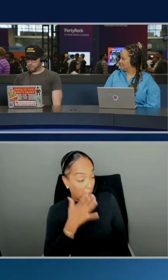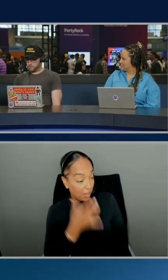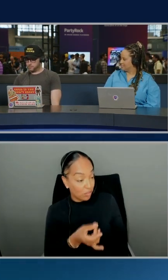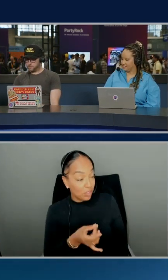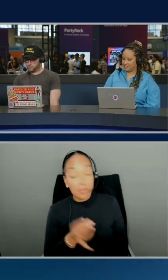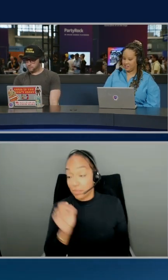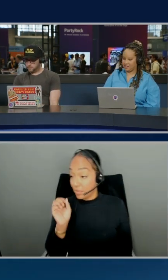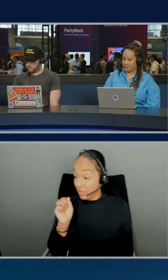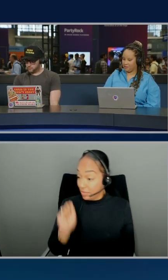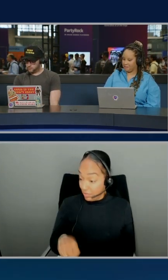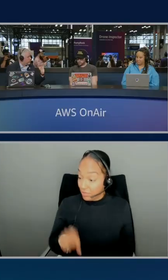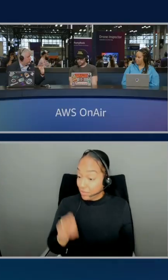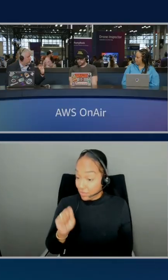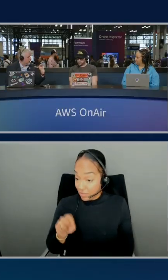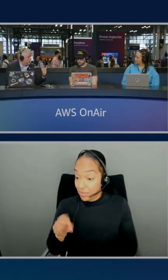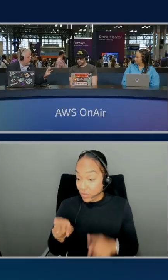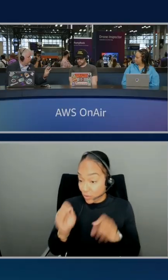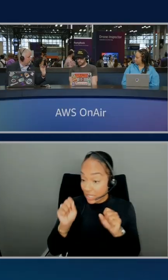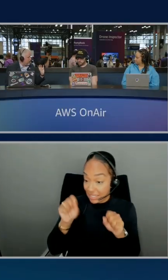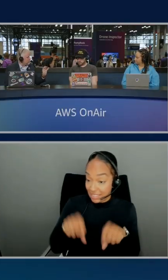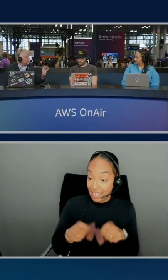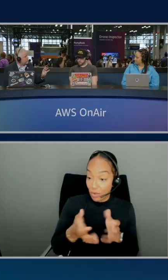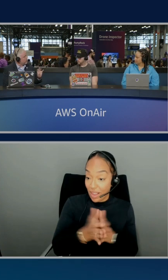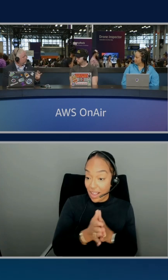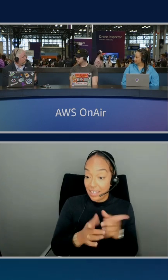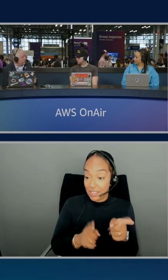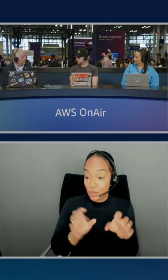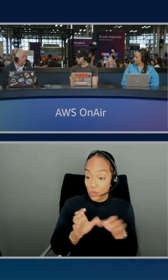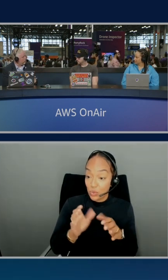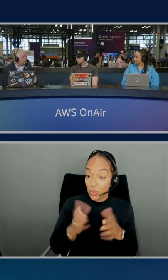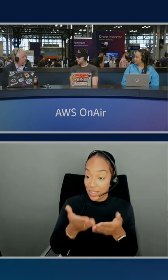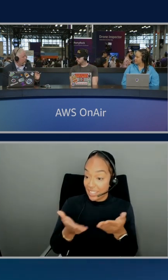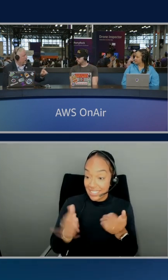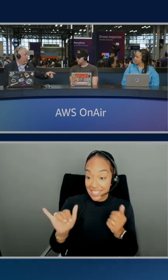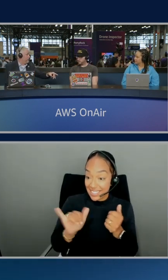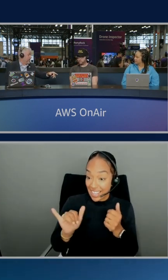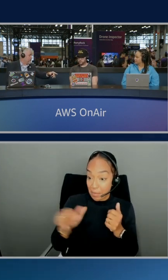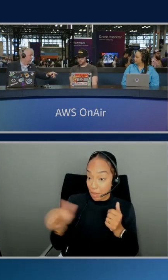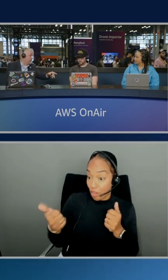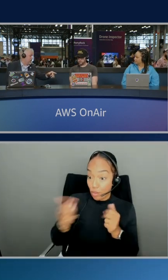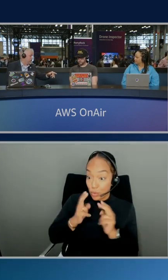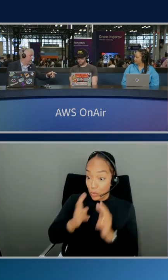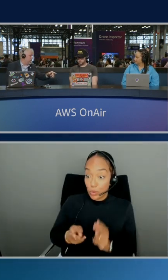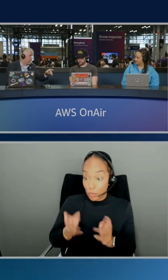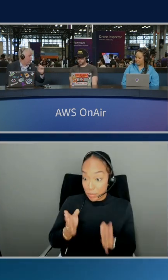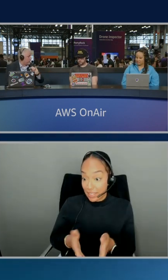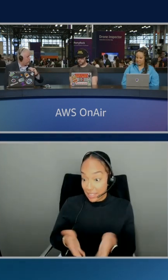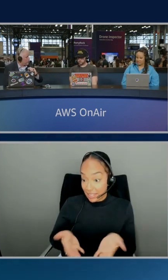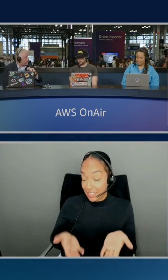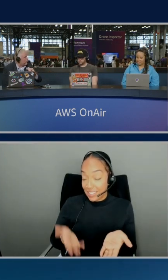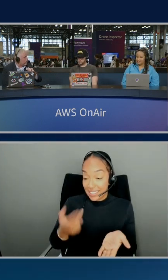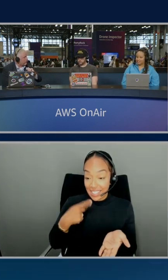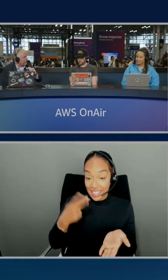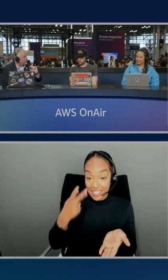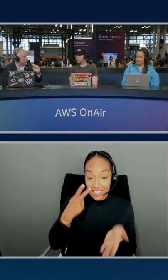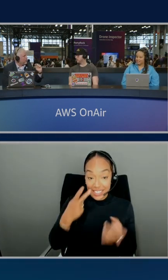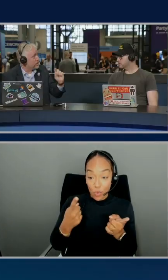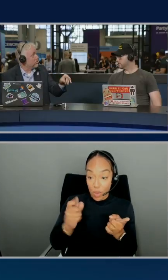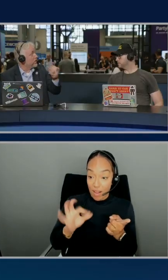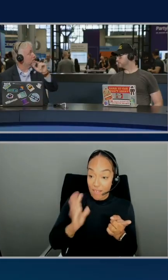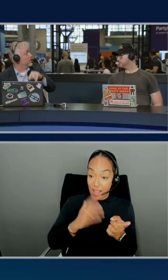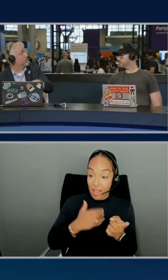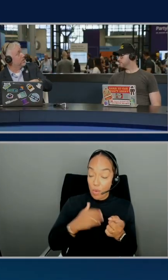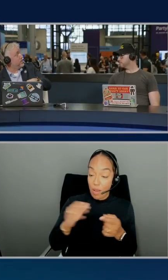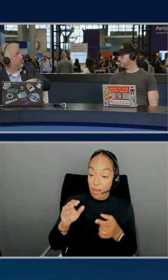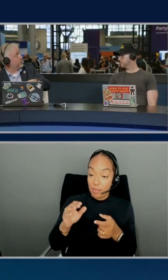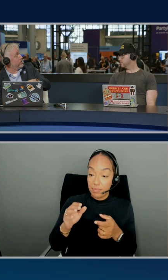Yeah, you can ask it to do things like that. Ask it just like you would another human being. In fact, I see Sanjana on there, one of our moderators. Yes. She's